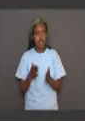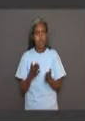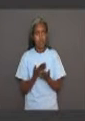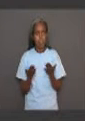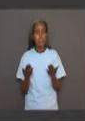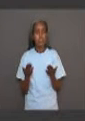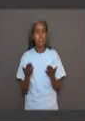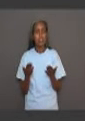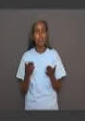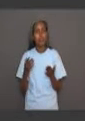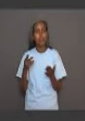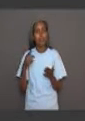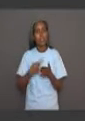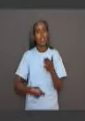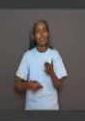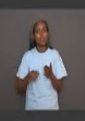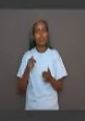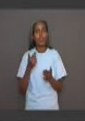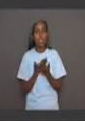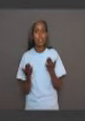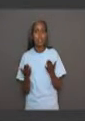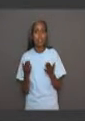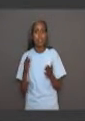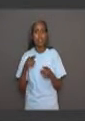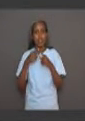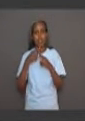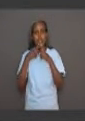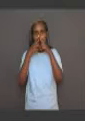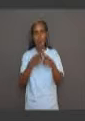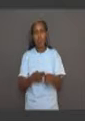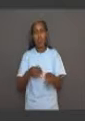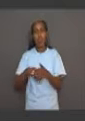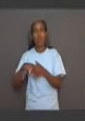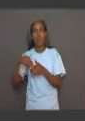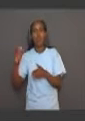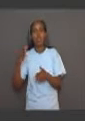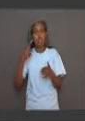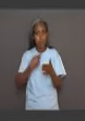article is called the cost price, or